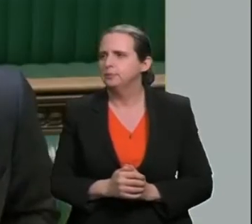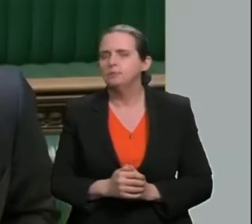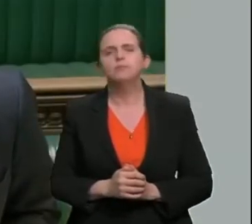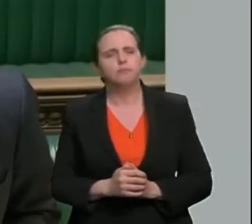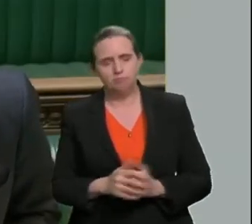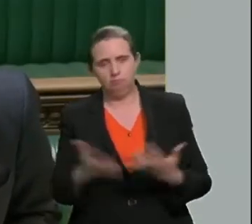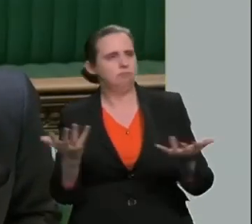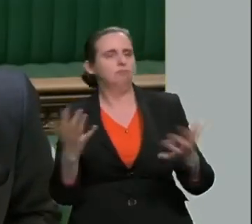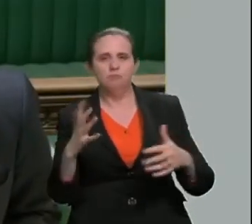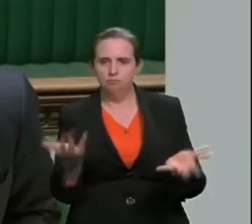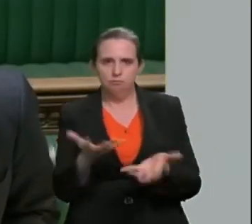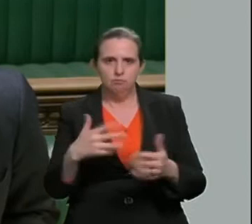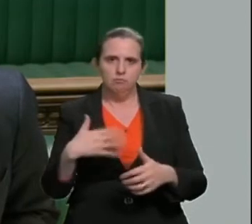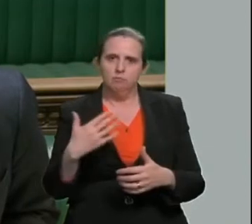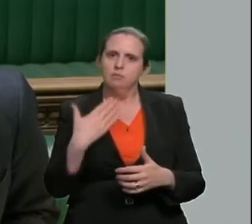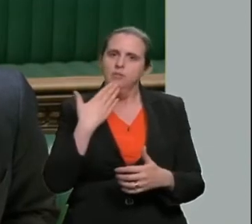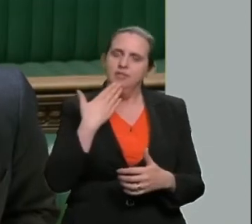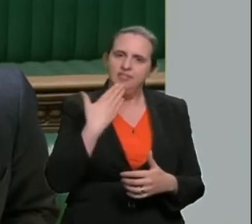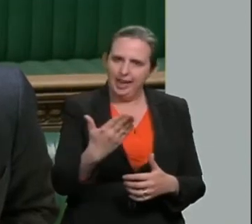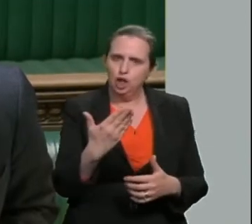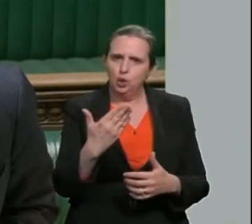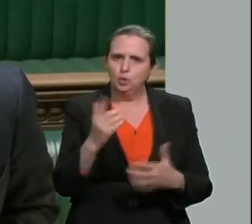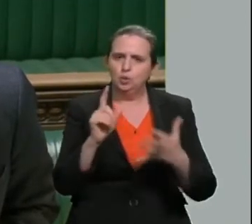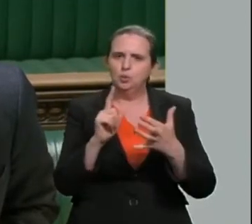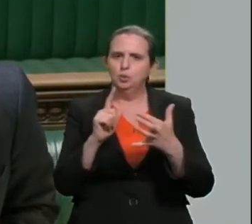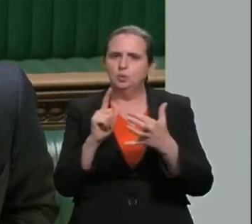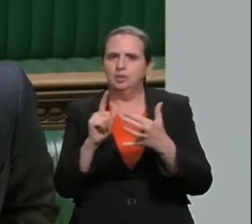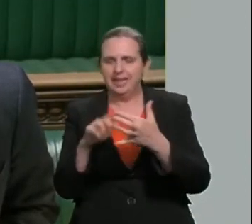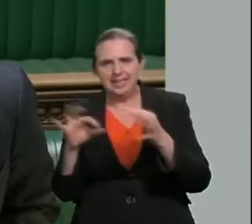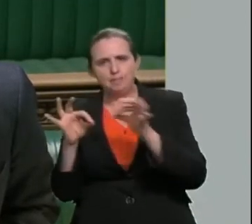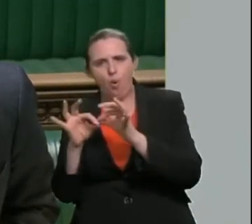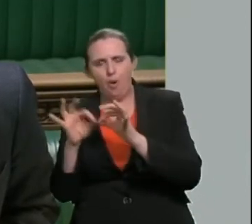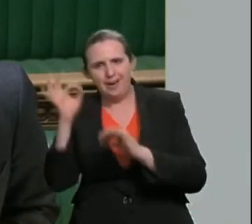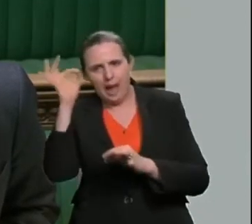thank Brighton Council and for cooperating